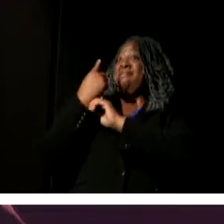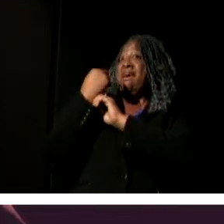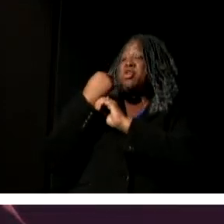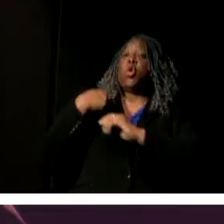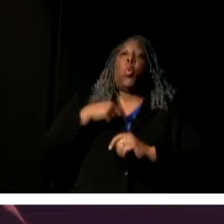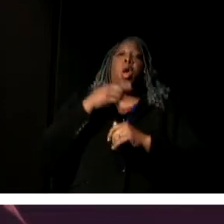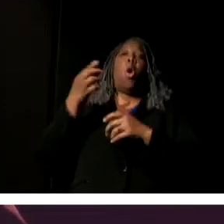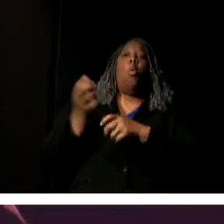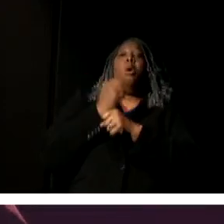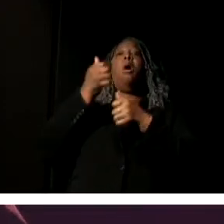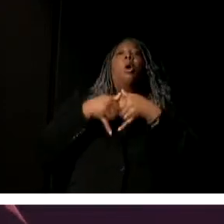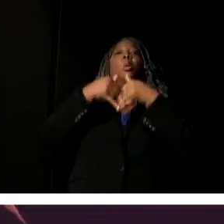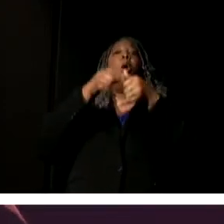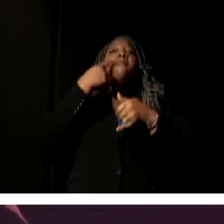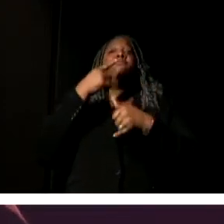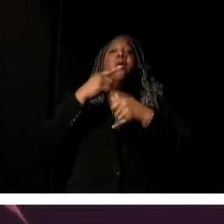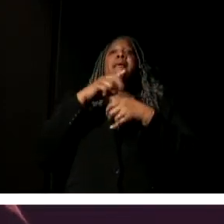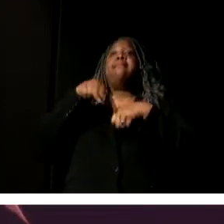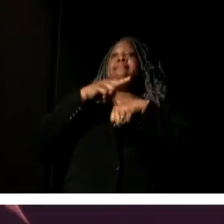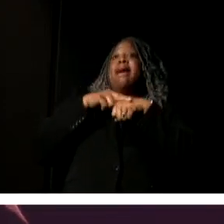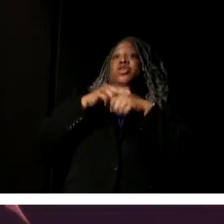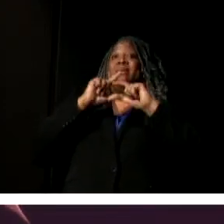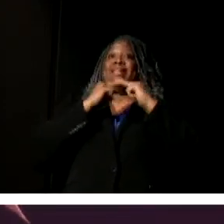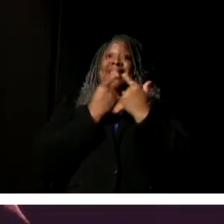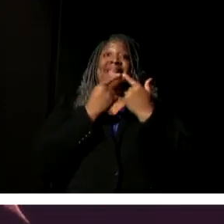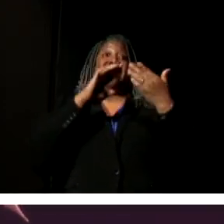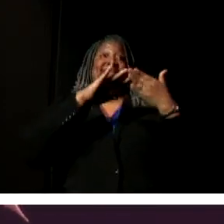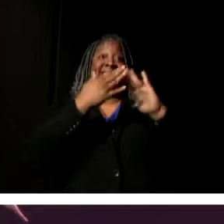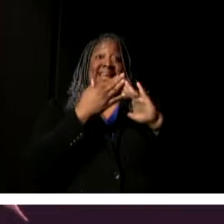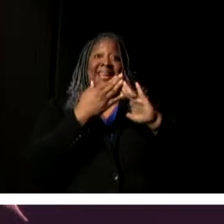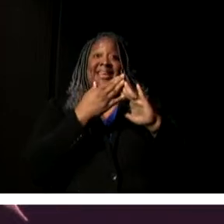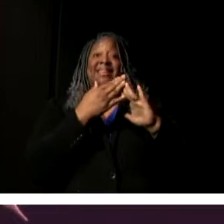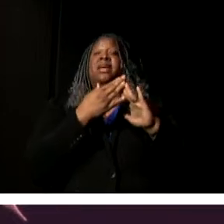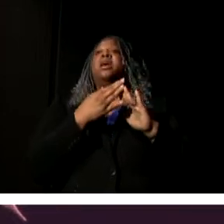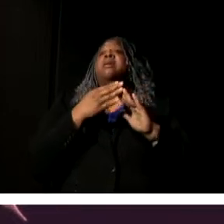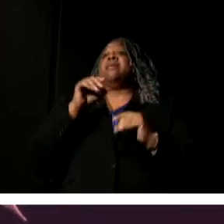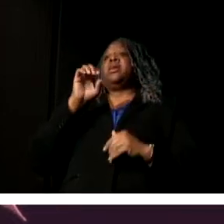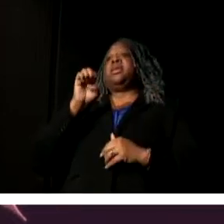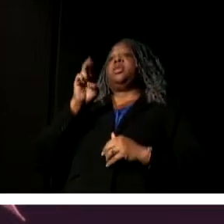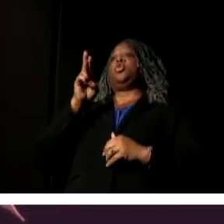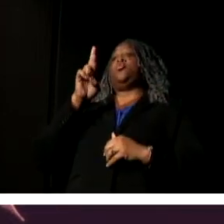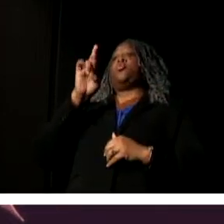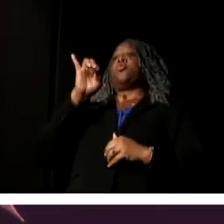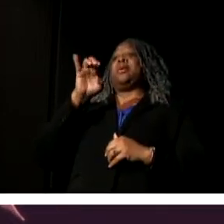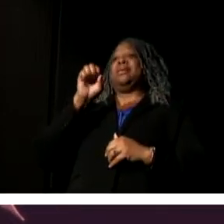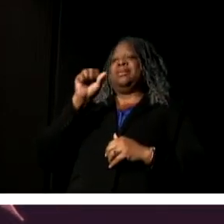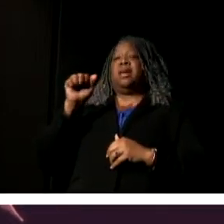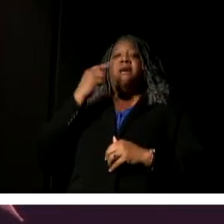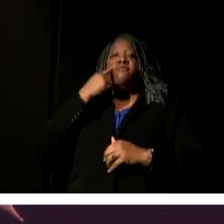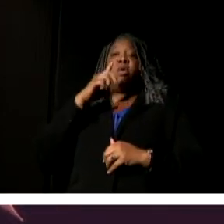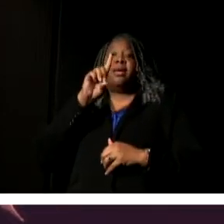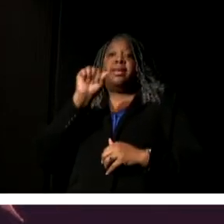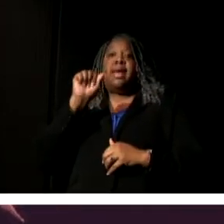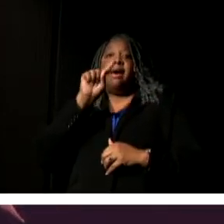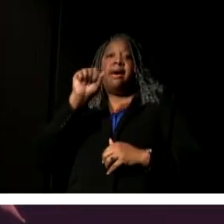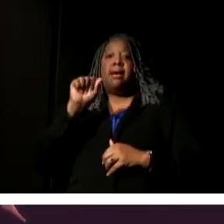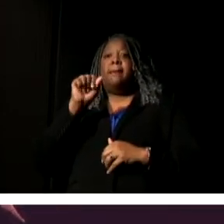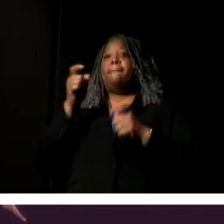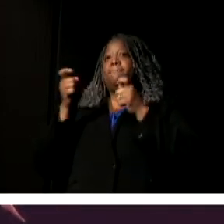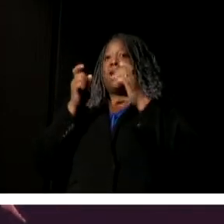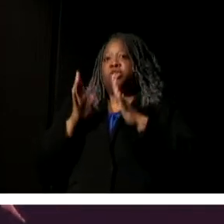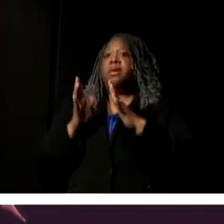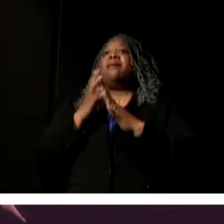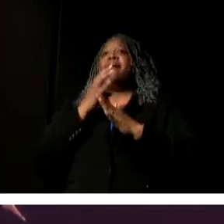won awards for the National League of Cities, EURESA for our data management and even Bloomberg Philanthropies.